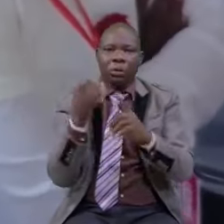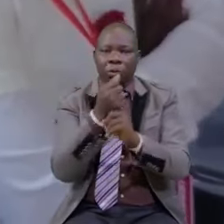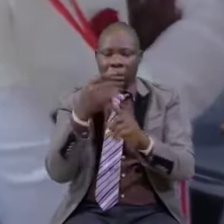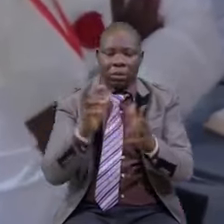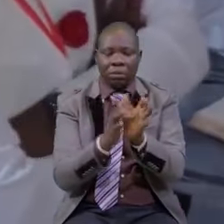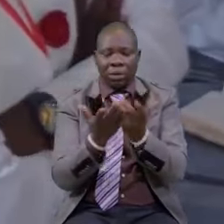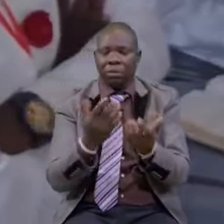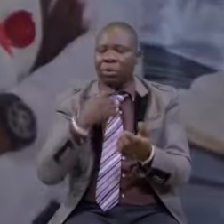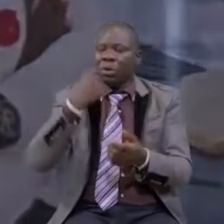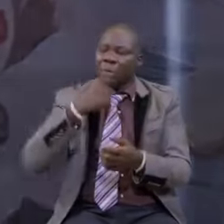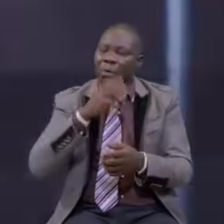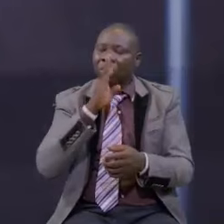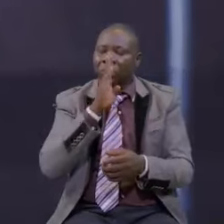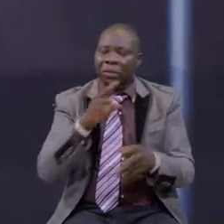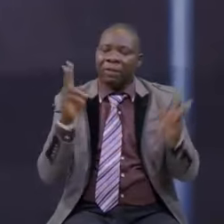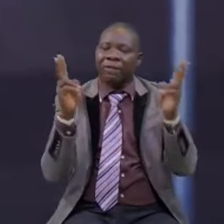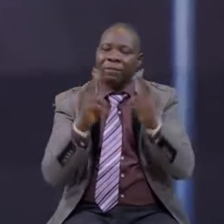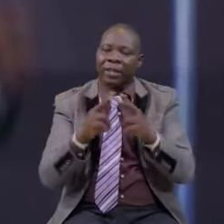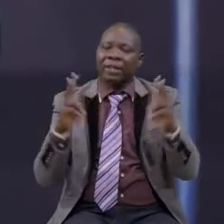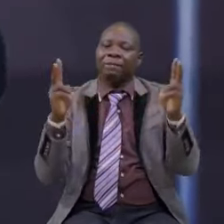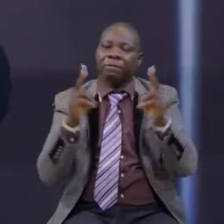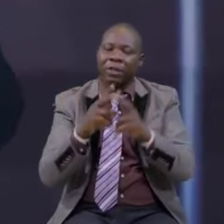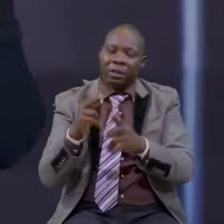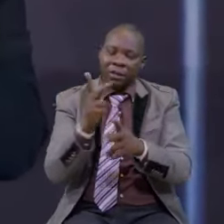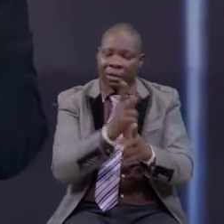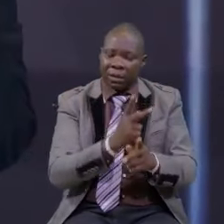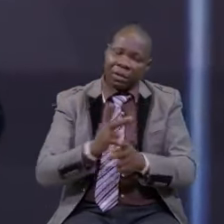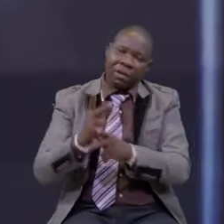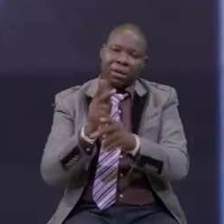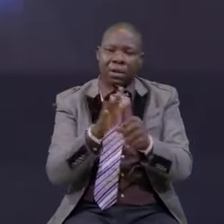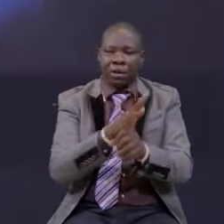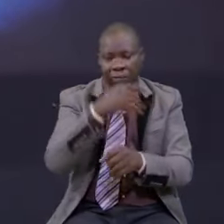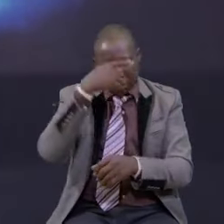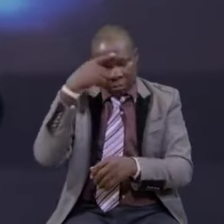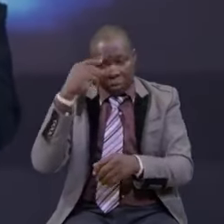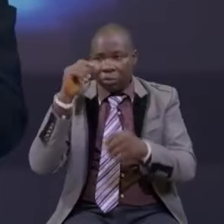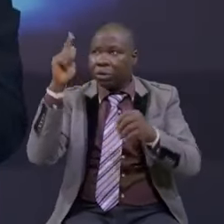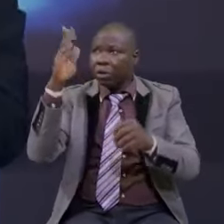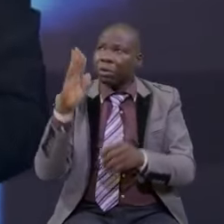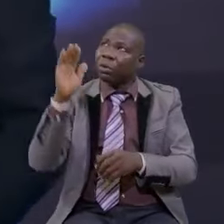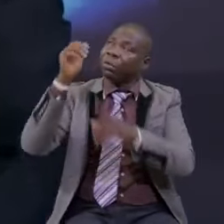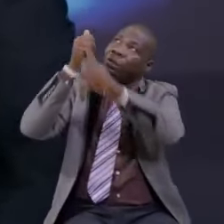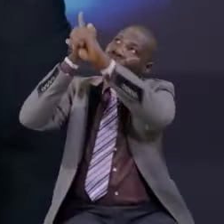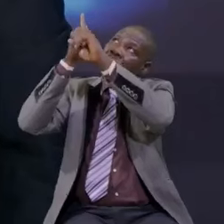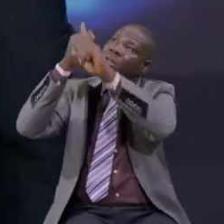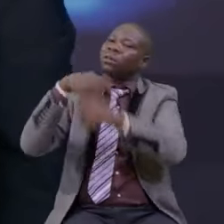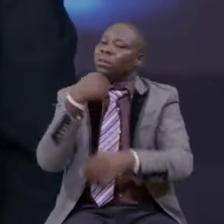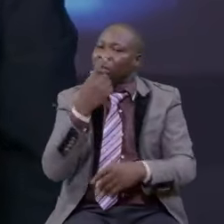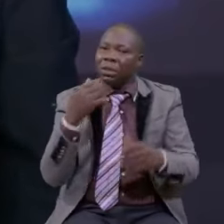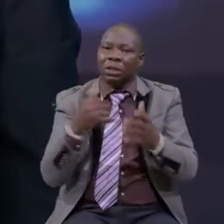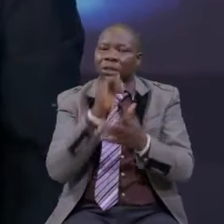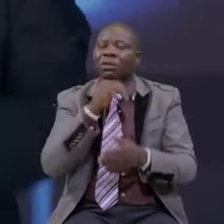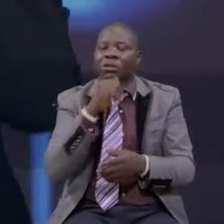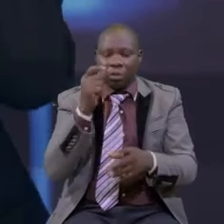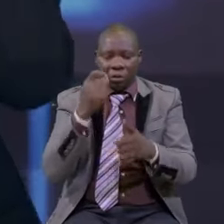very, very careful. Because God himself says, it's not the word of